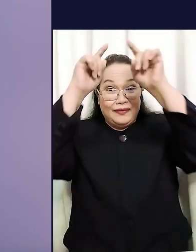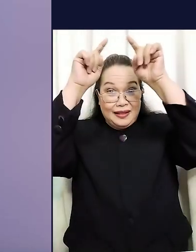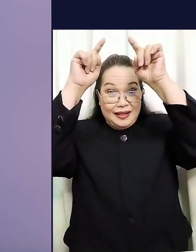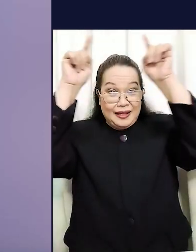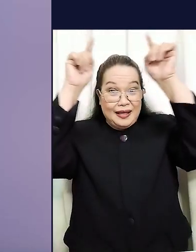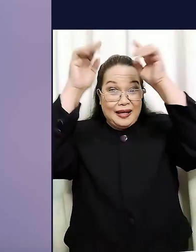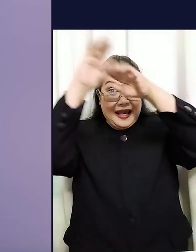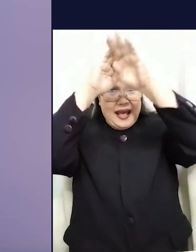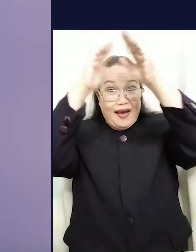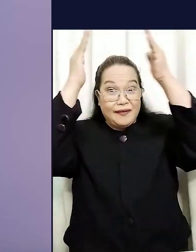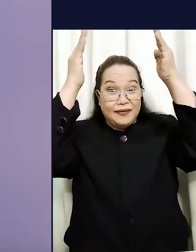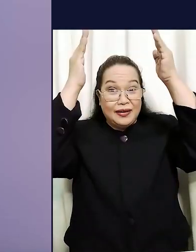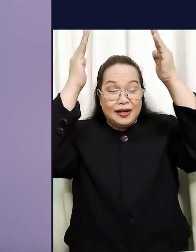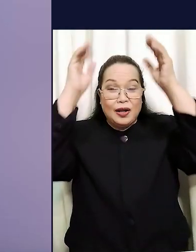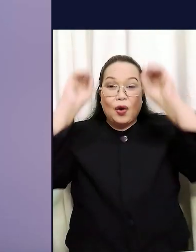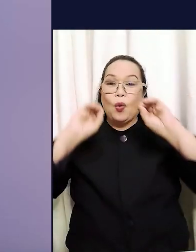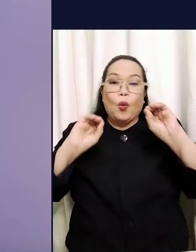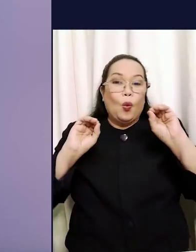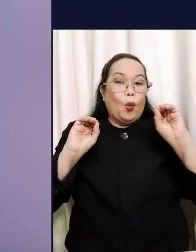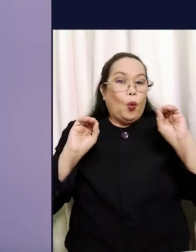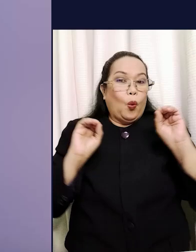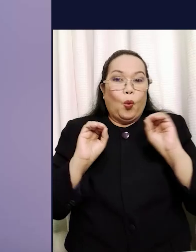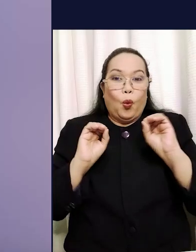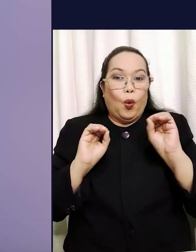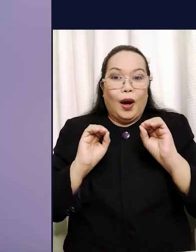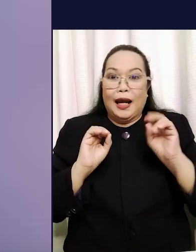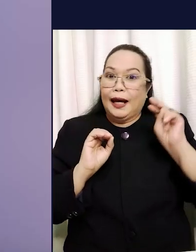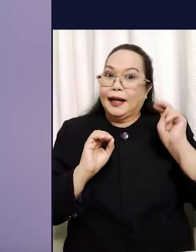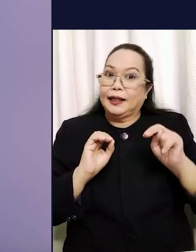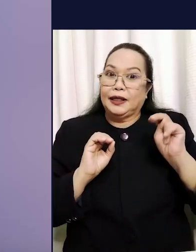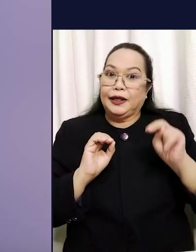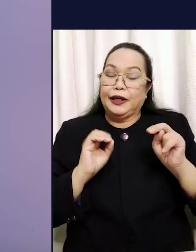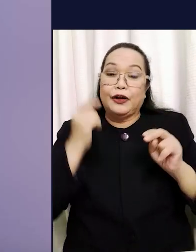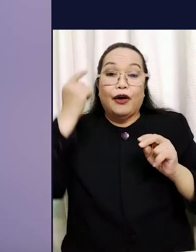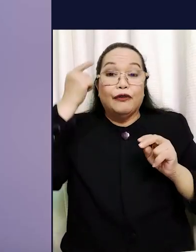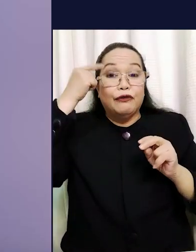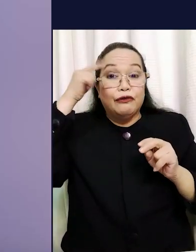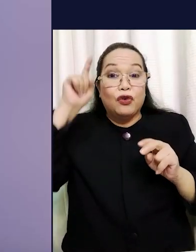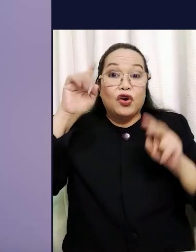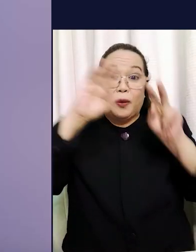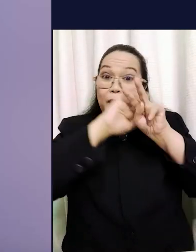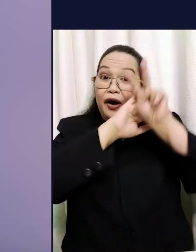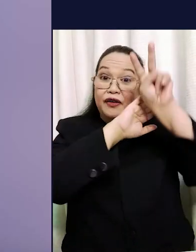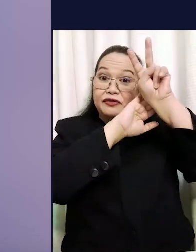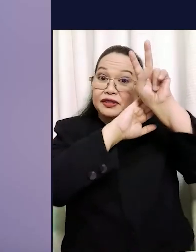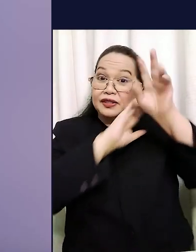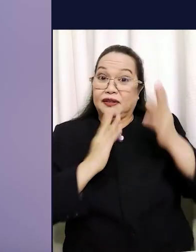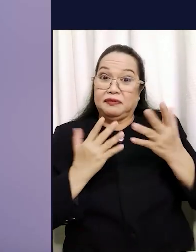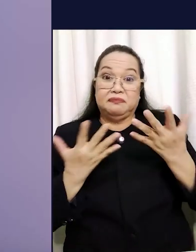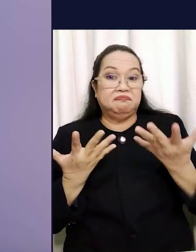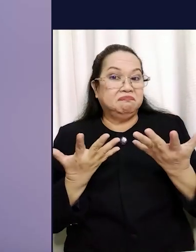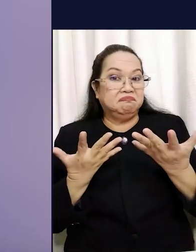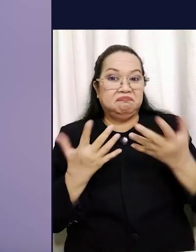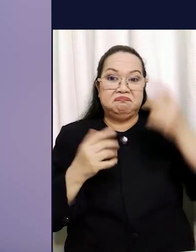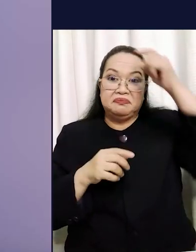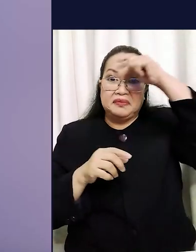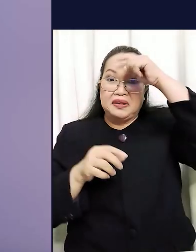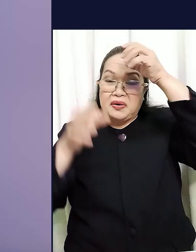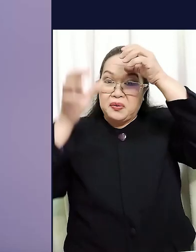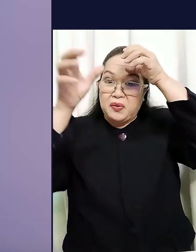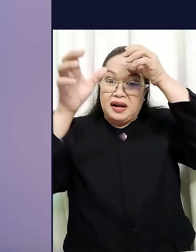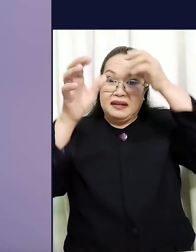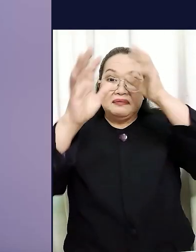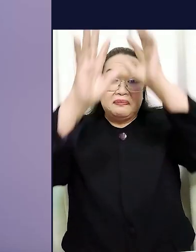declaration dun sa verse 8 naman kanina, is that in the heavenly kingdom, there is no